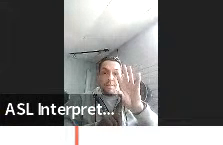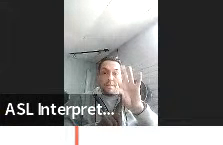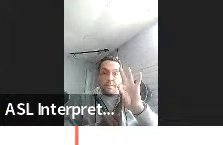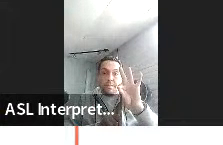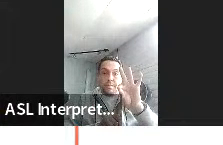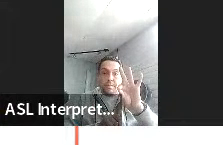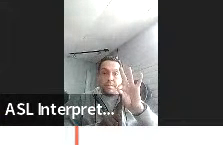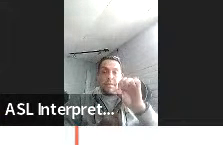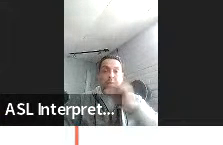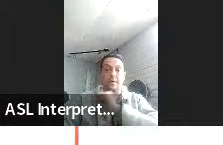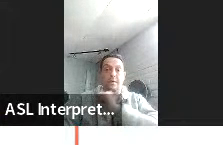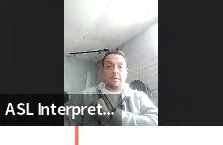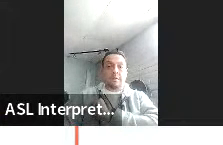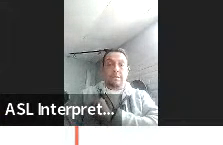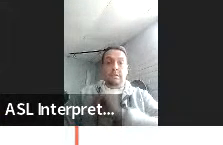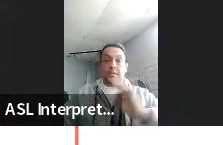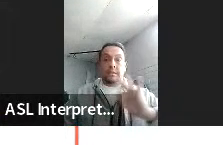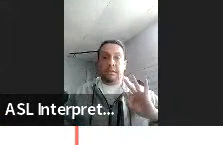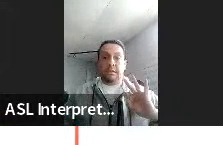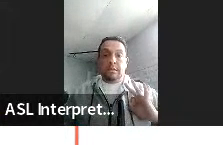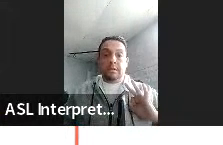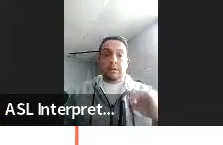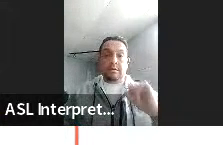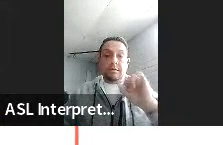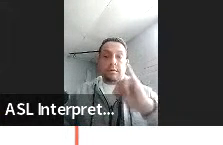you by the last four digits of your phone number.